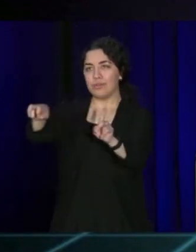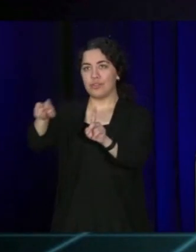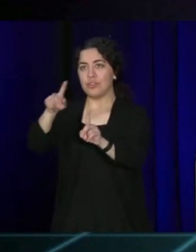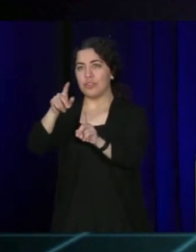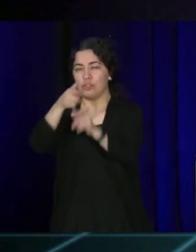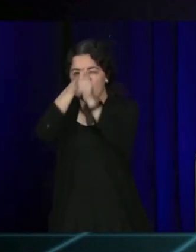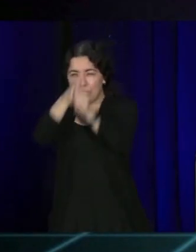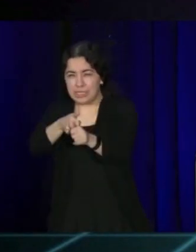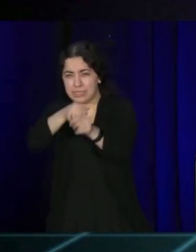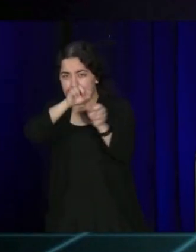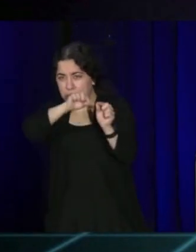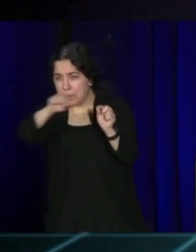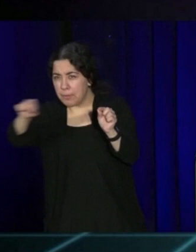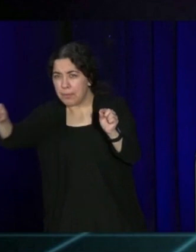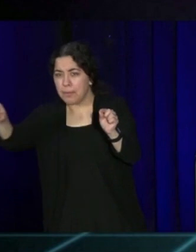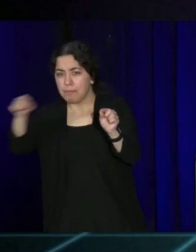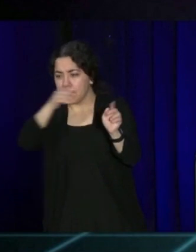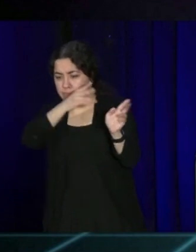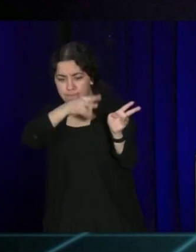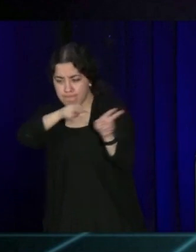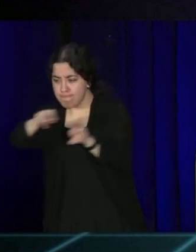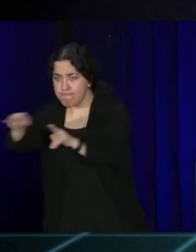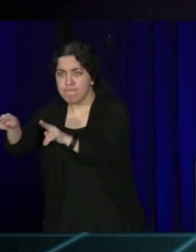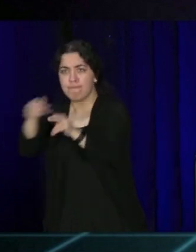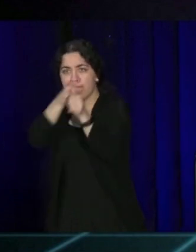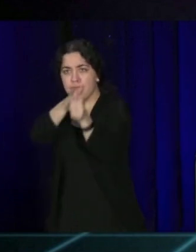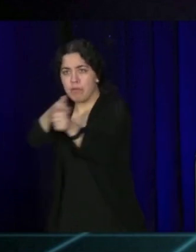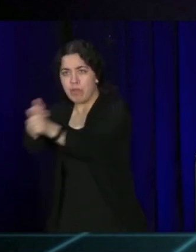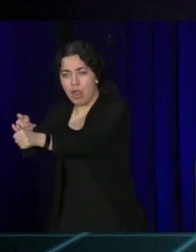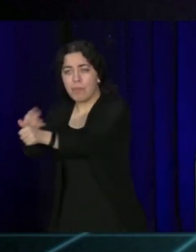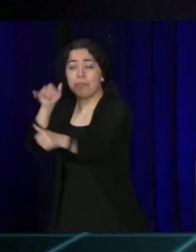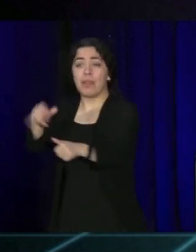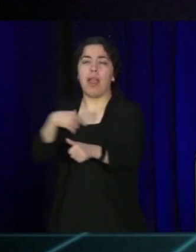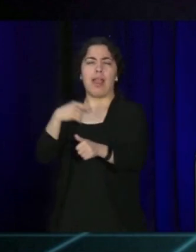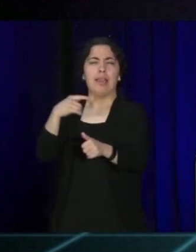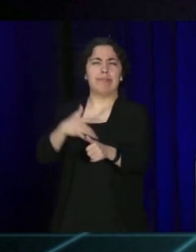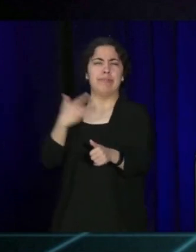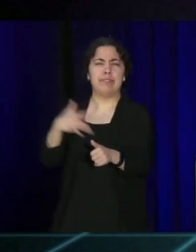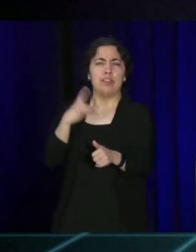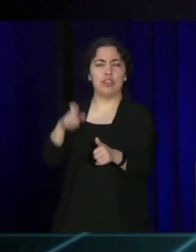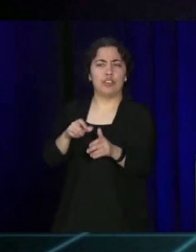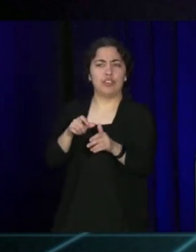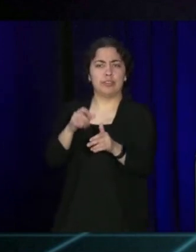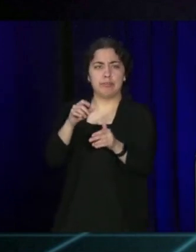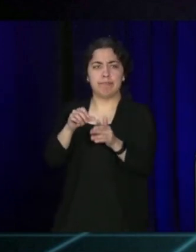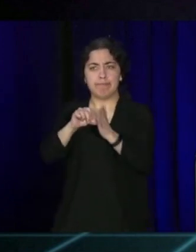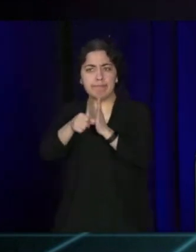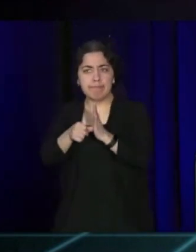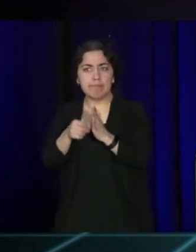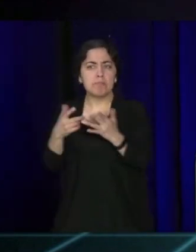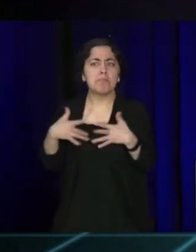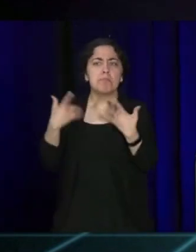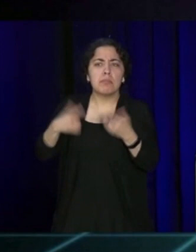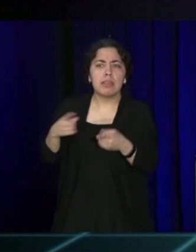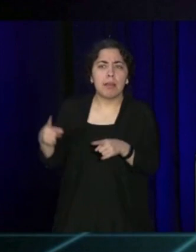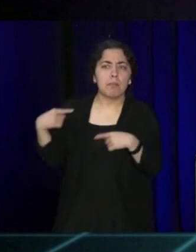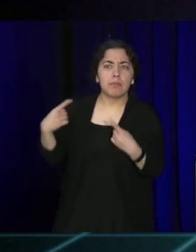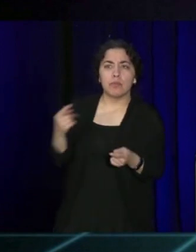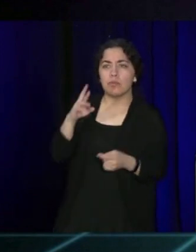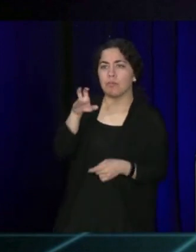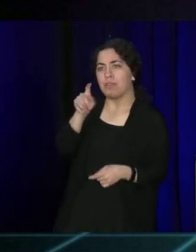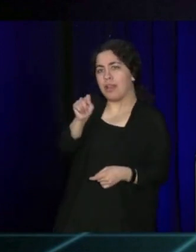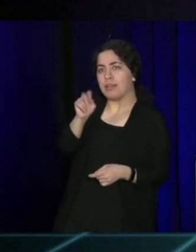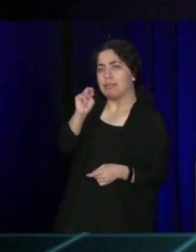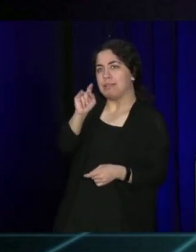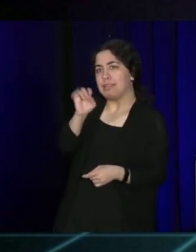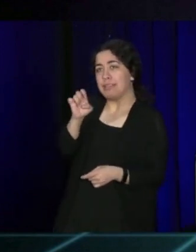I also feel like I have to highlight what's going on in the React Native realm, especially because it's been a while since I listed React Native, so